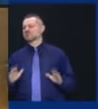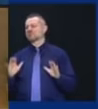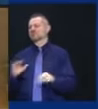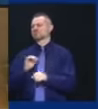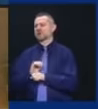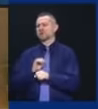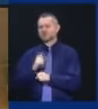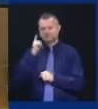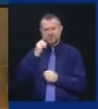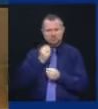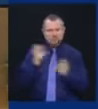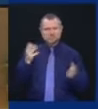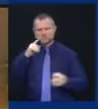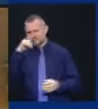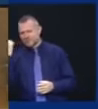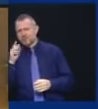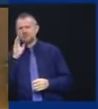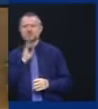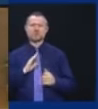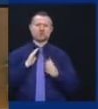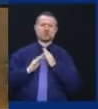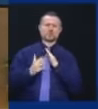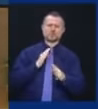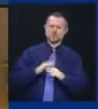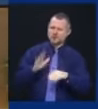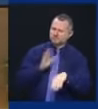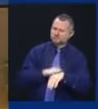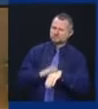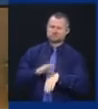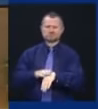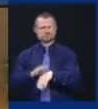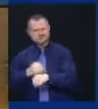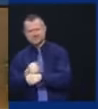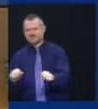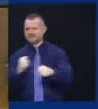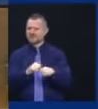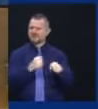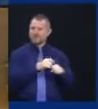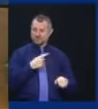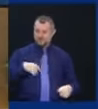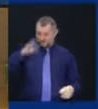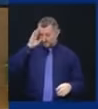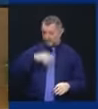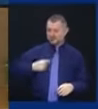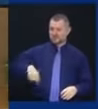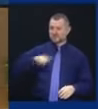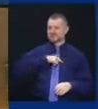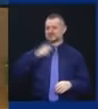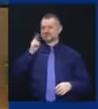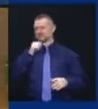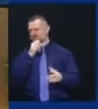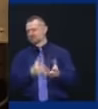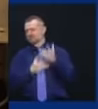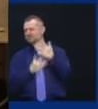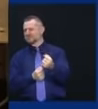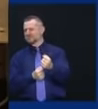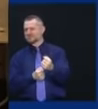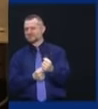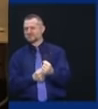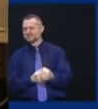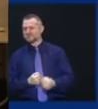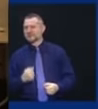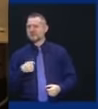and brown communities know that the vaccine is safe. You know, we have a history of distrust. That's one of the things we've got to